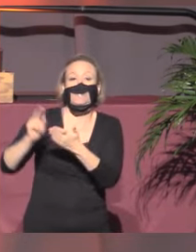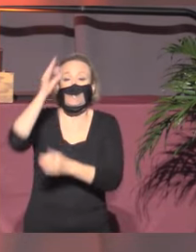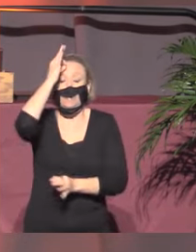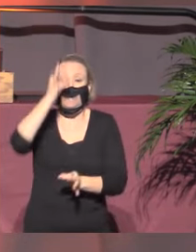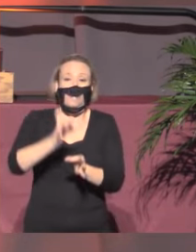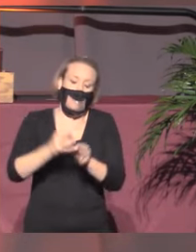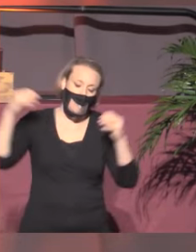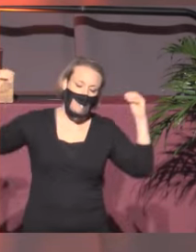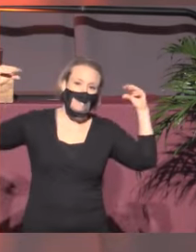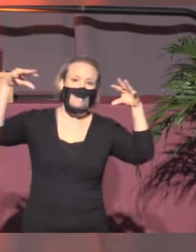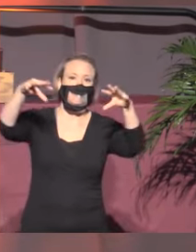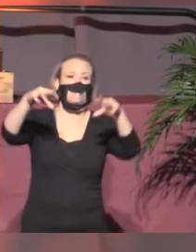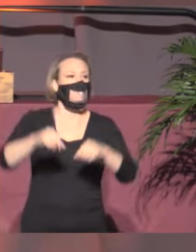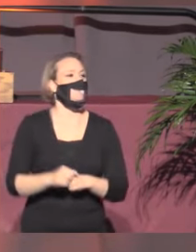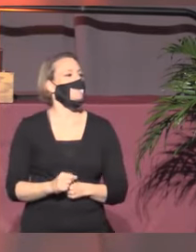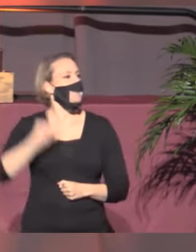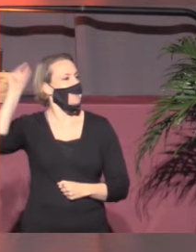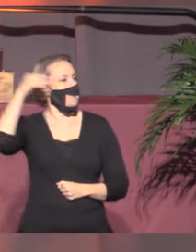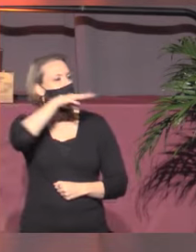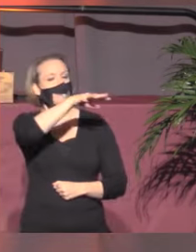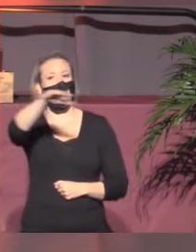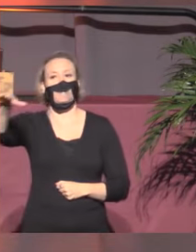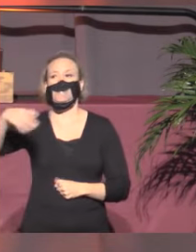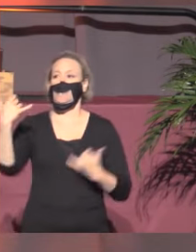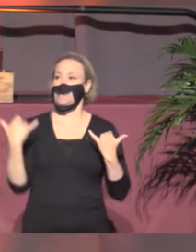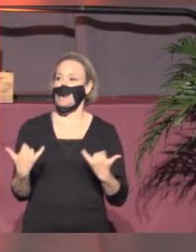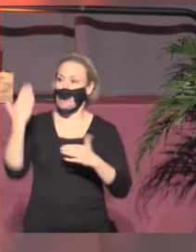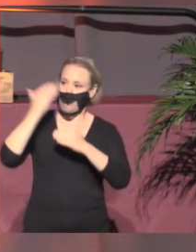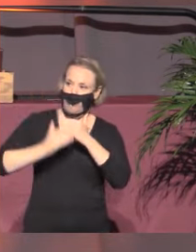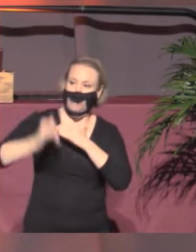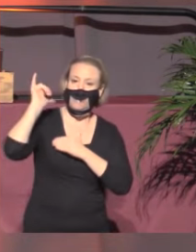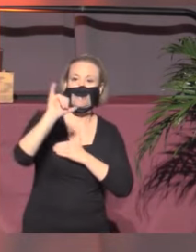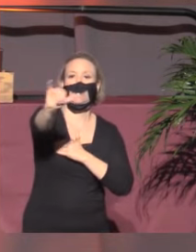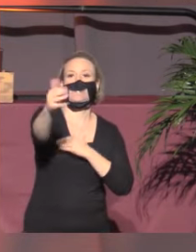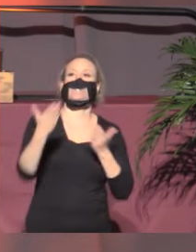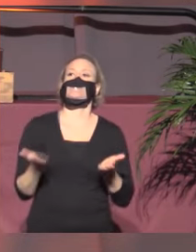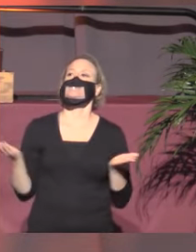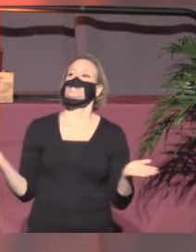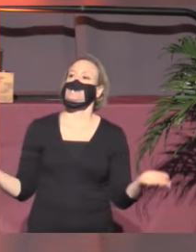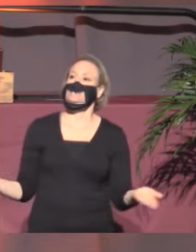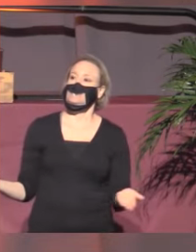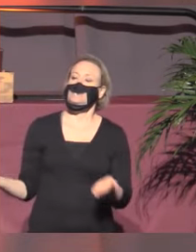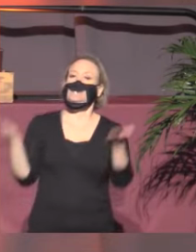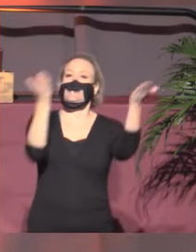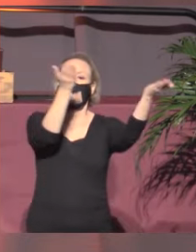be gracious unto you this day and forevermore. Go in peace. Amen.